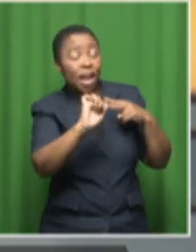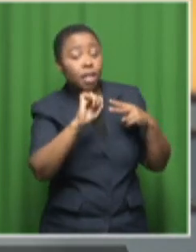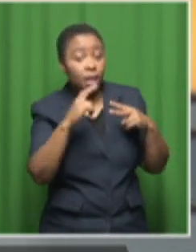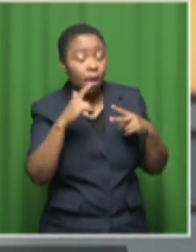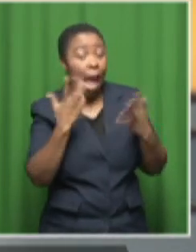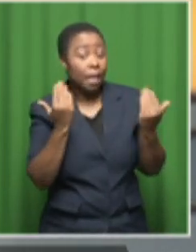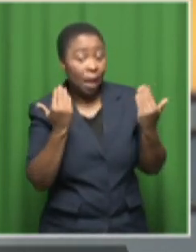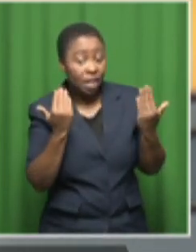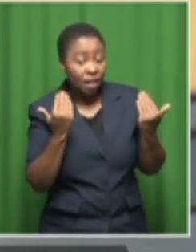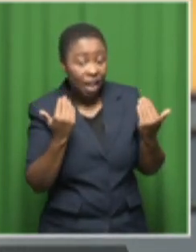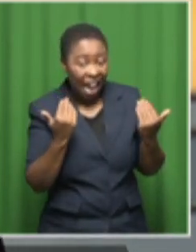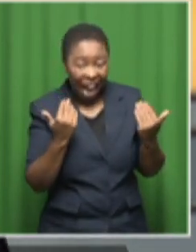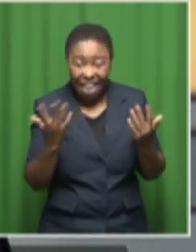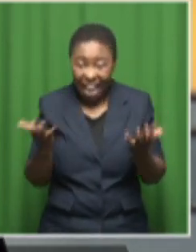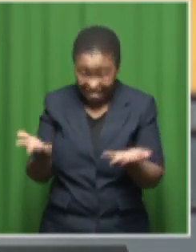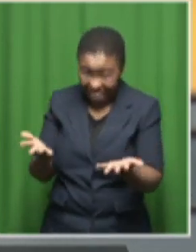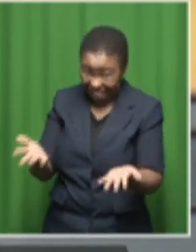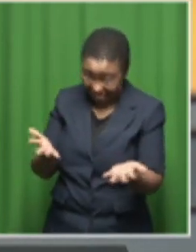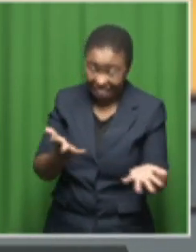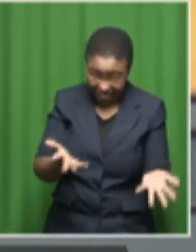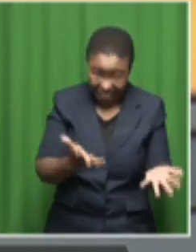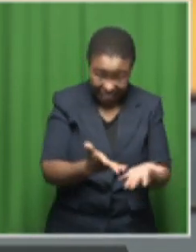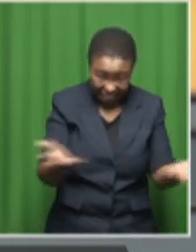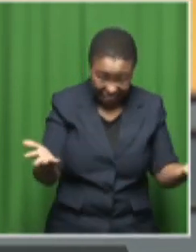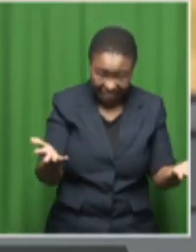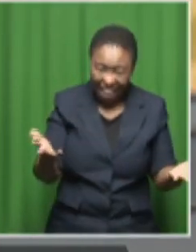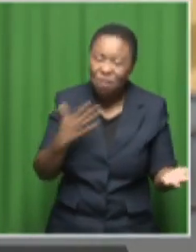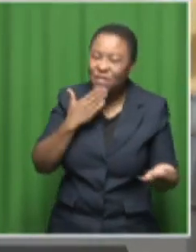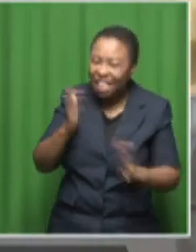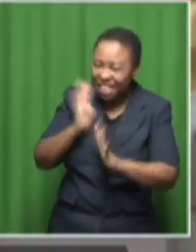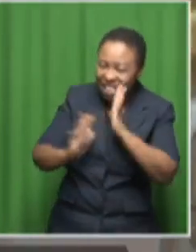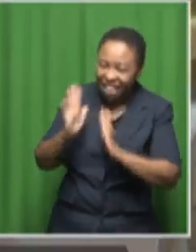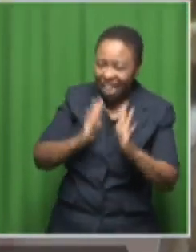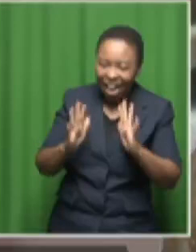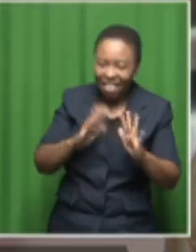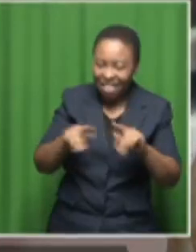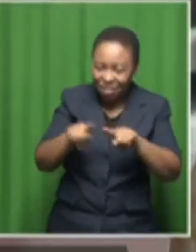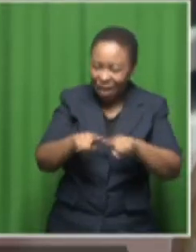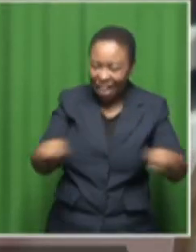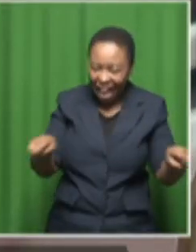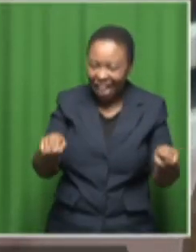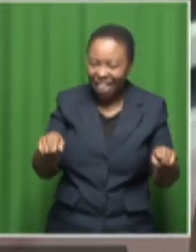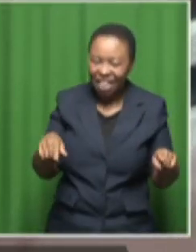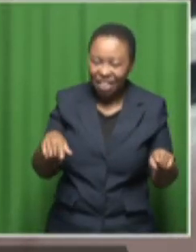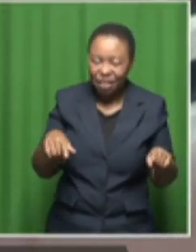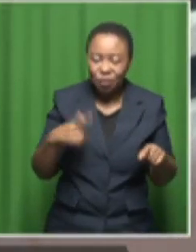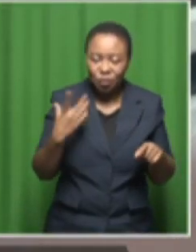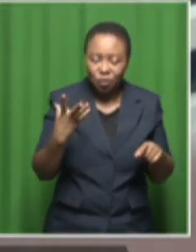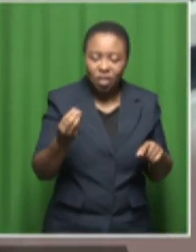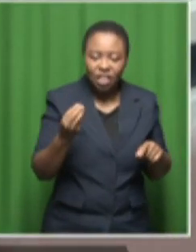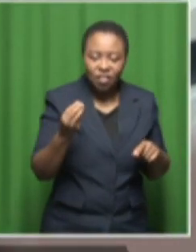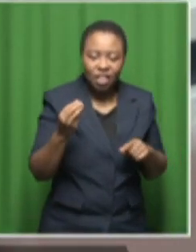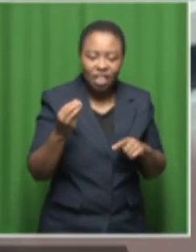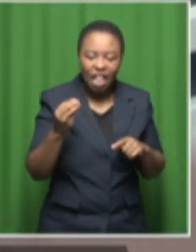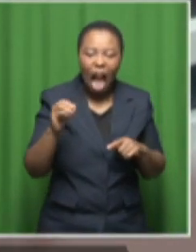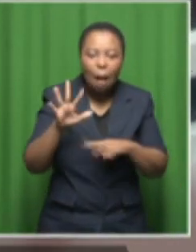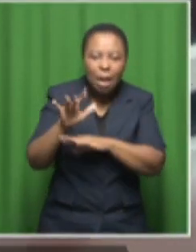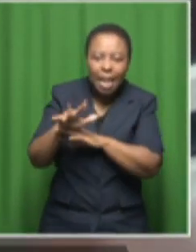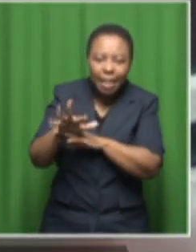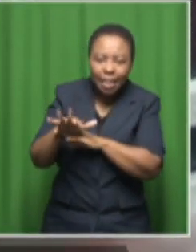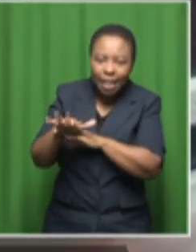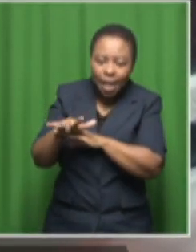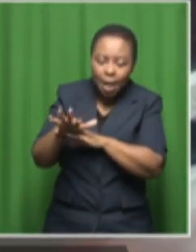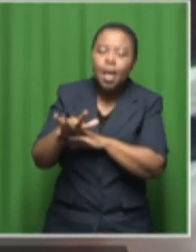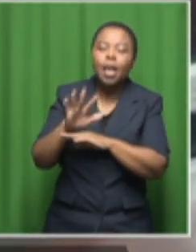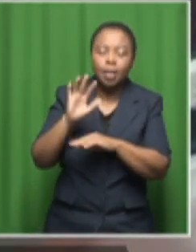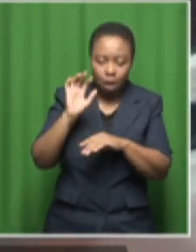expect to find this? This is what you're going to get. This is exactly what you're Just take us through what you have here. We have cow heels. We have... Manqina. Yes,